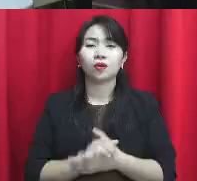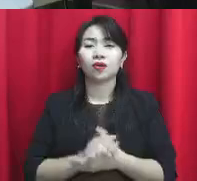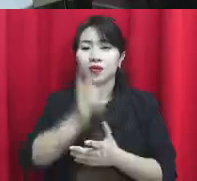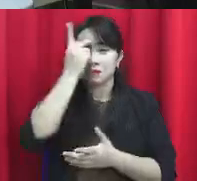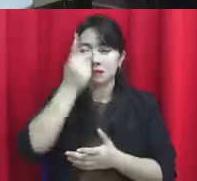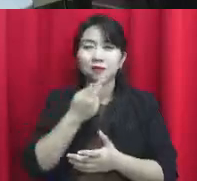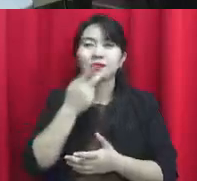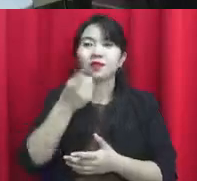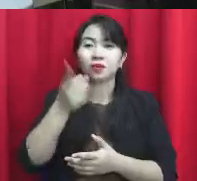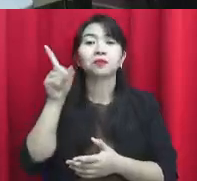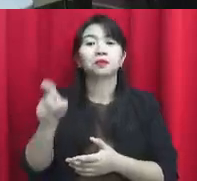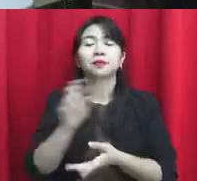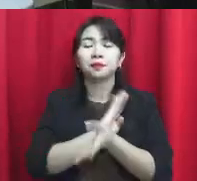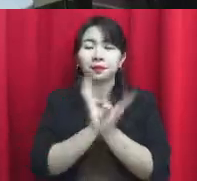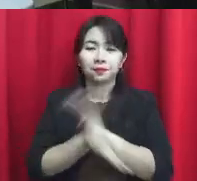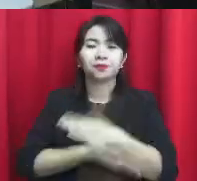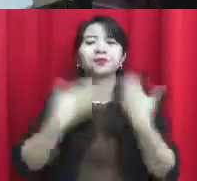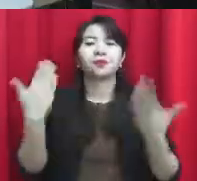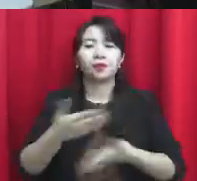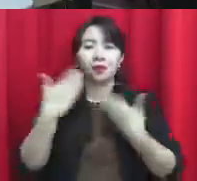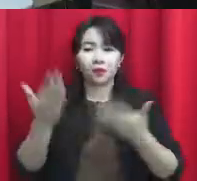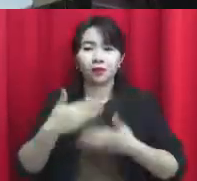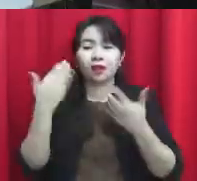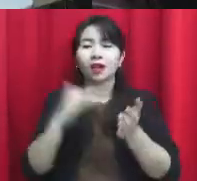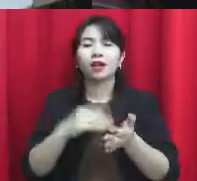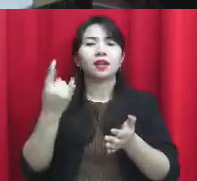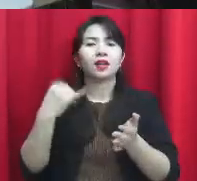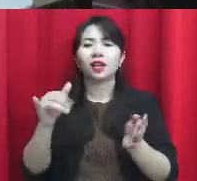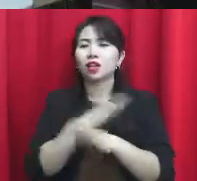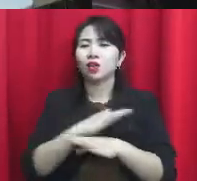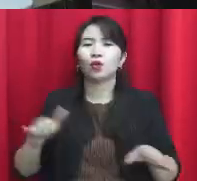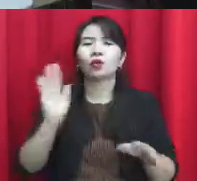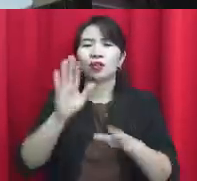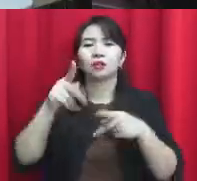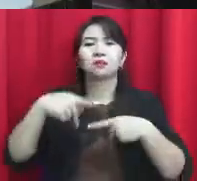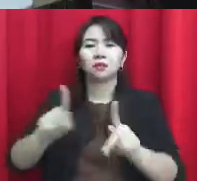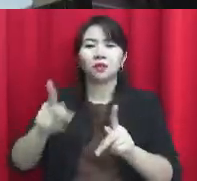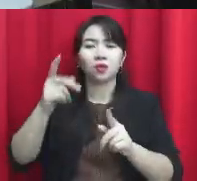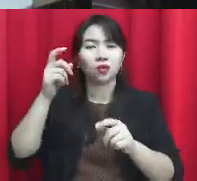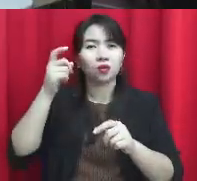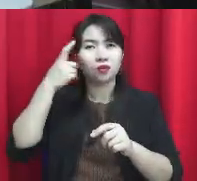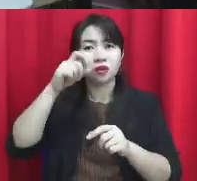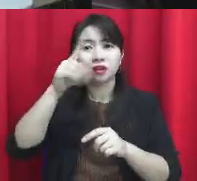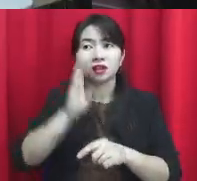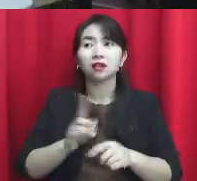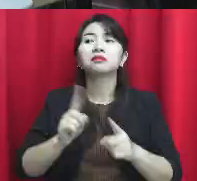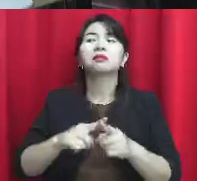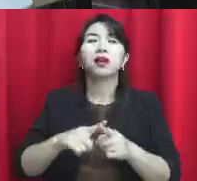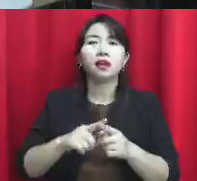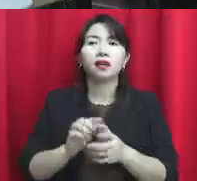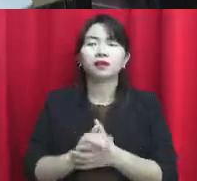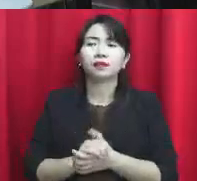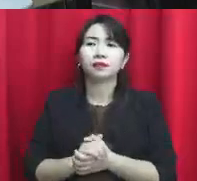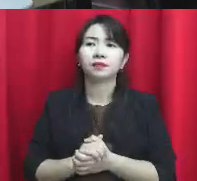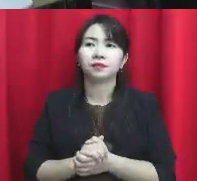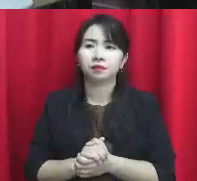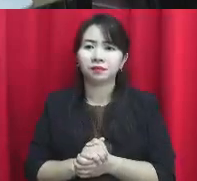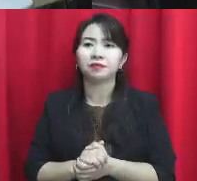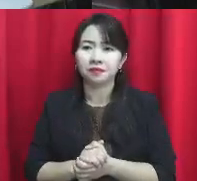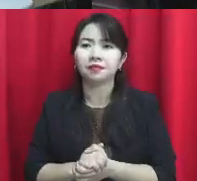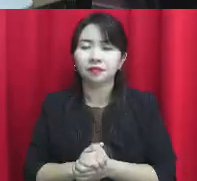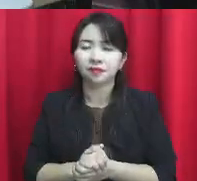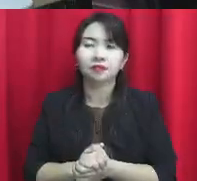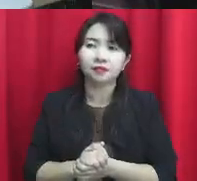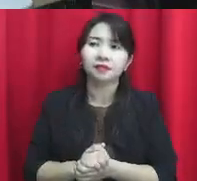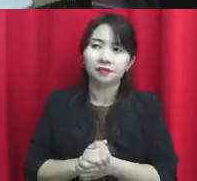matuwa ka you see they don't need your permission para gamitin sila na Dios you hear this sinabi ni Pastor kagabi